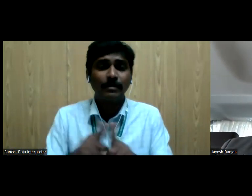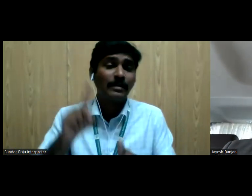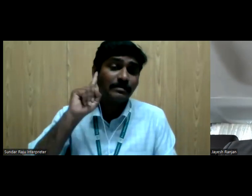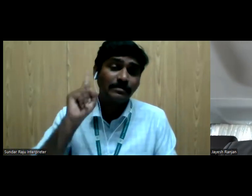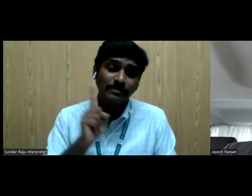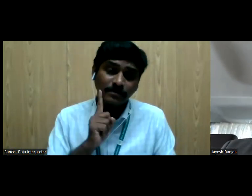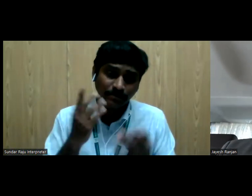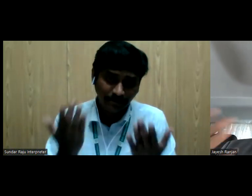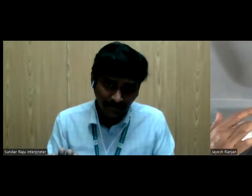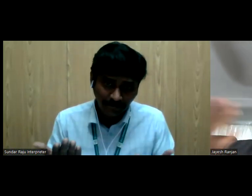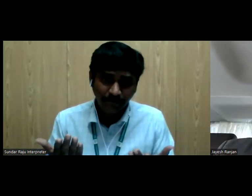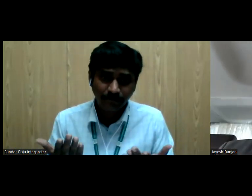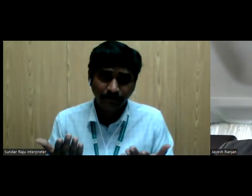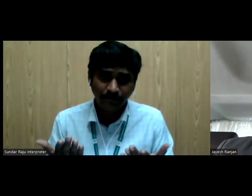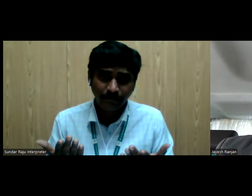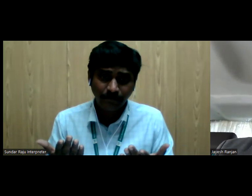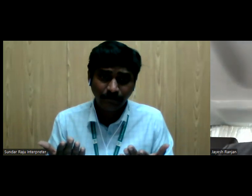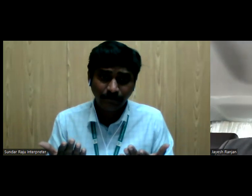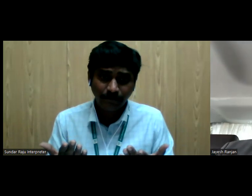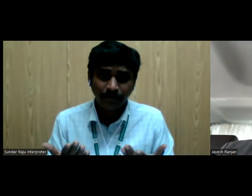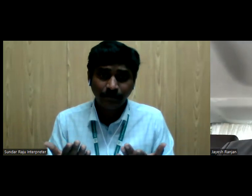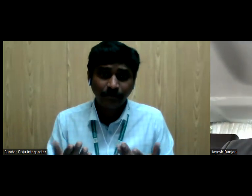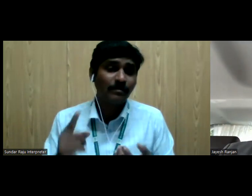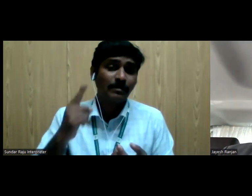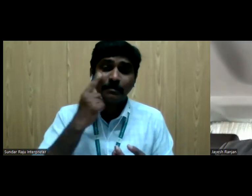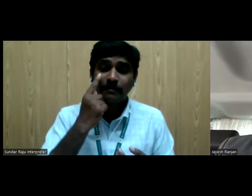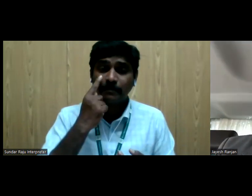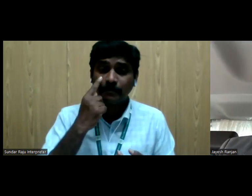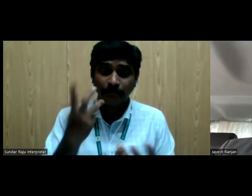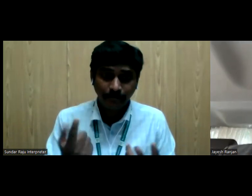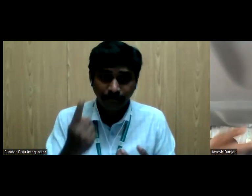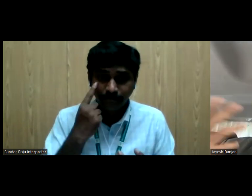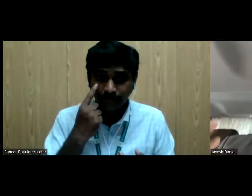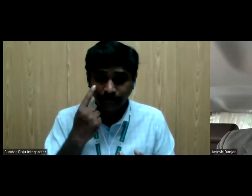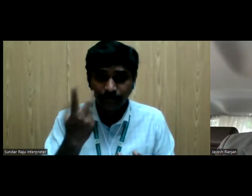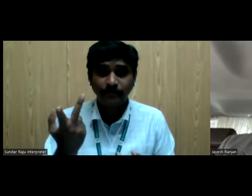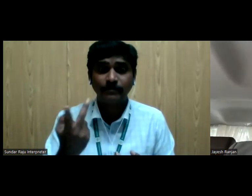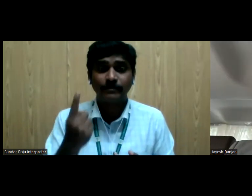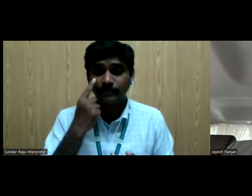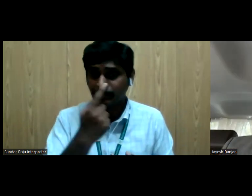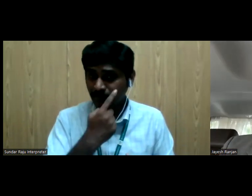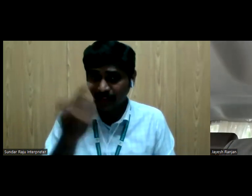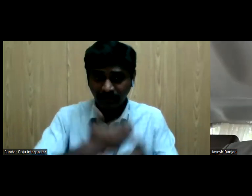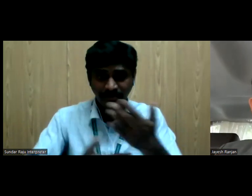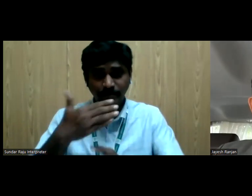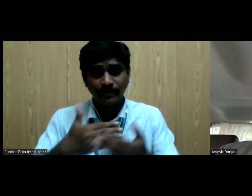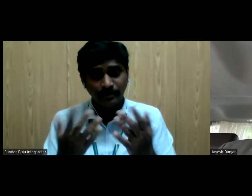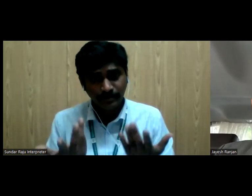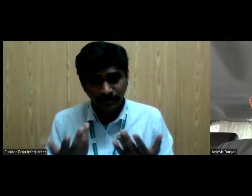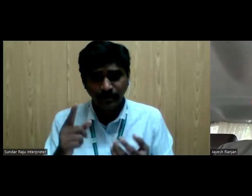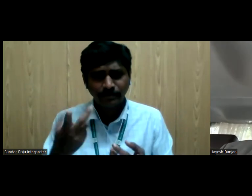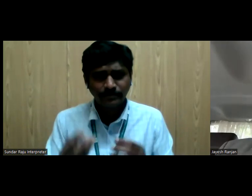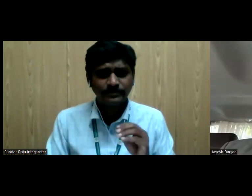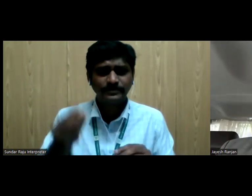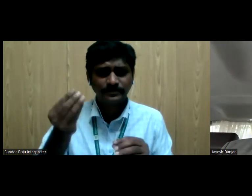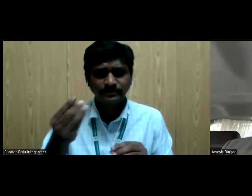hearing impairment, and even persons with sight problems, visual disabilities, etc., we were able to